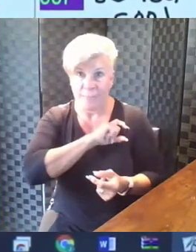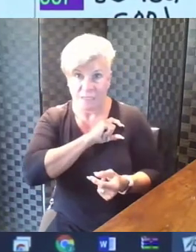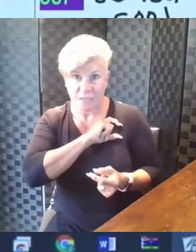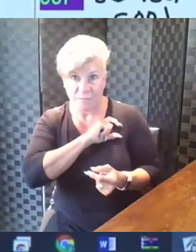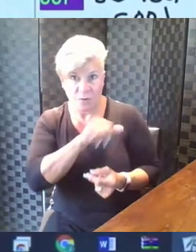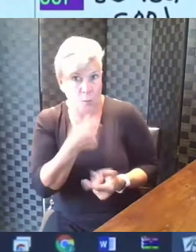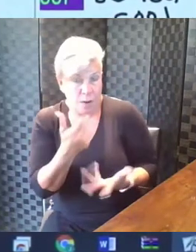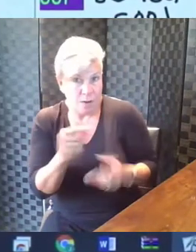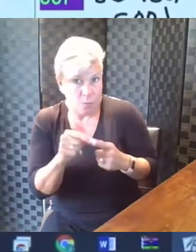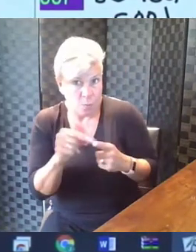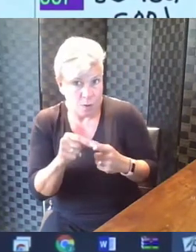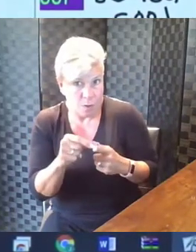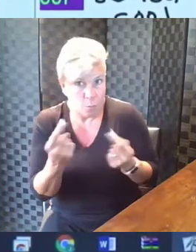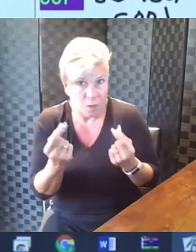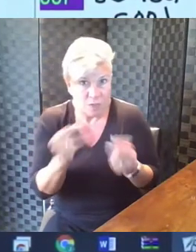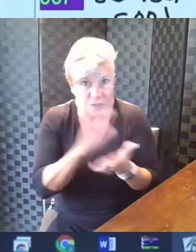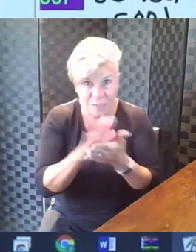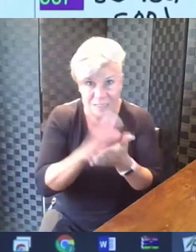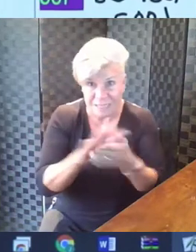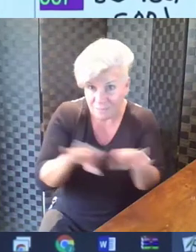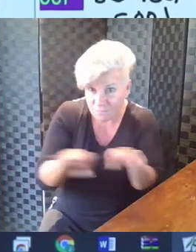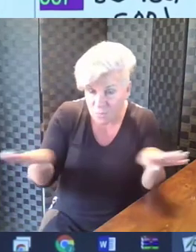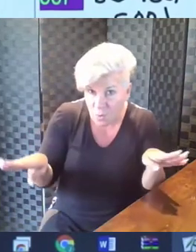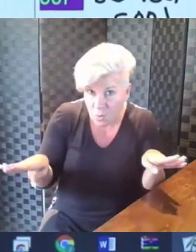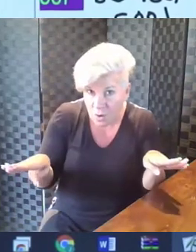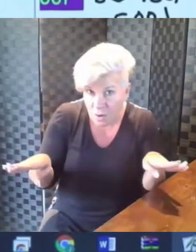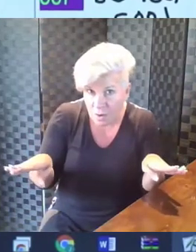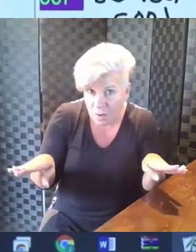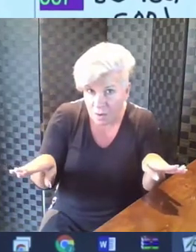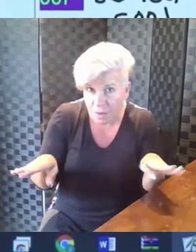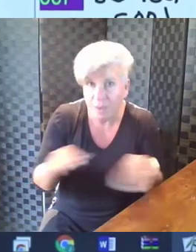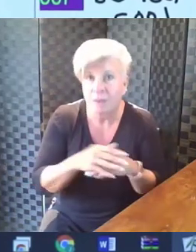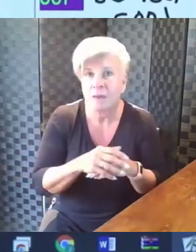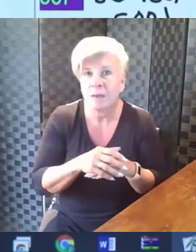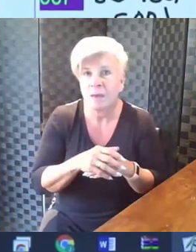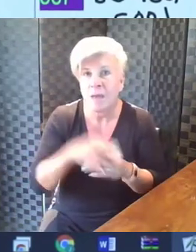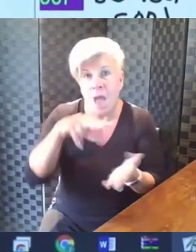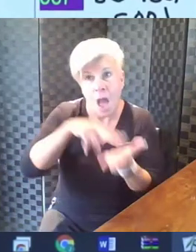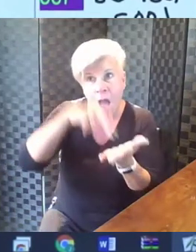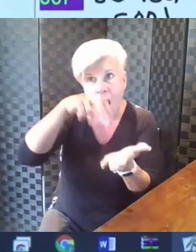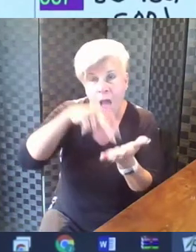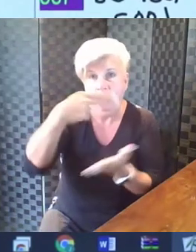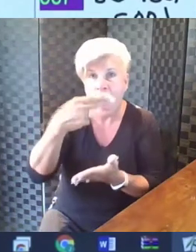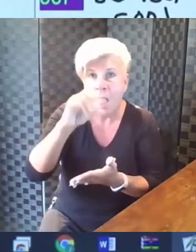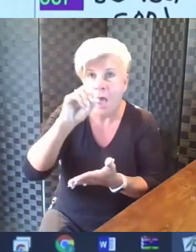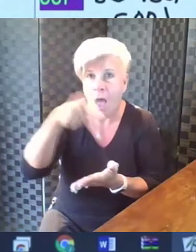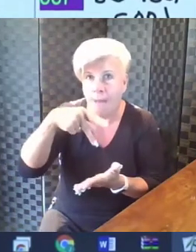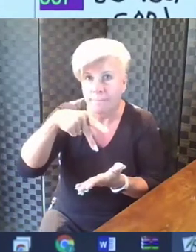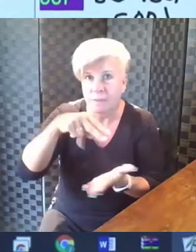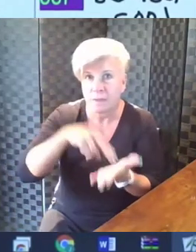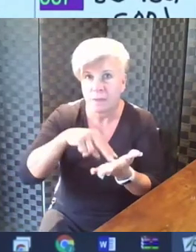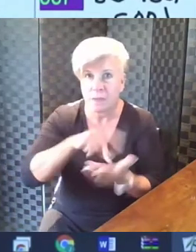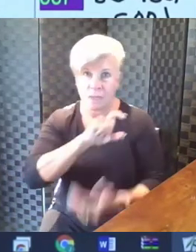I'm filling up this box, aren't I? 3 left, and then I'll see how many more you do after I leave you. Op. What does a bunny like